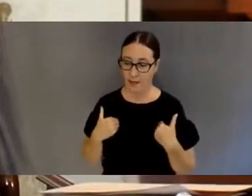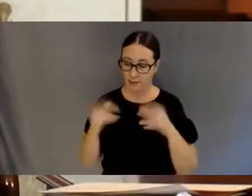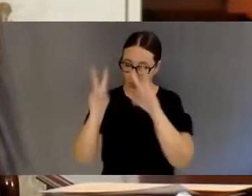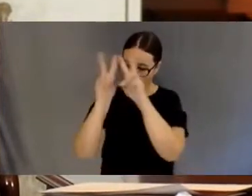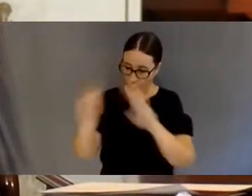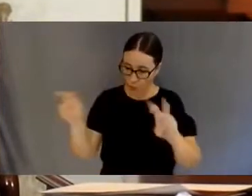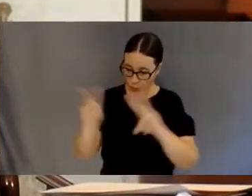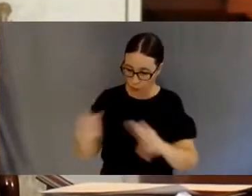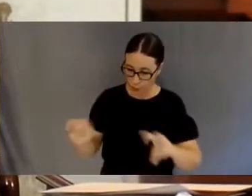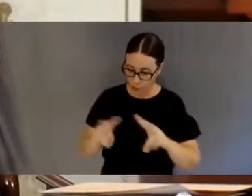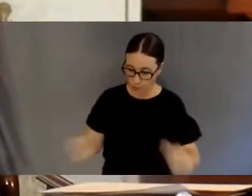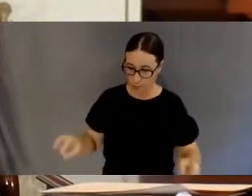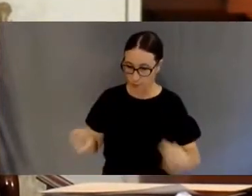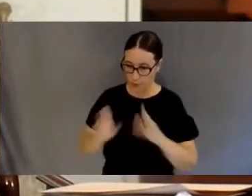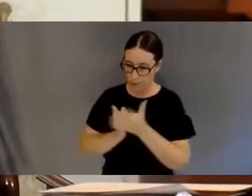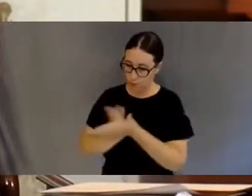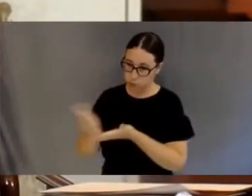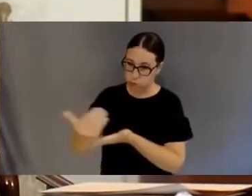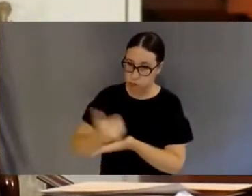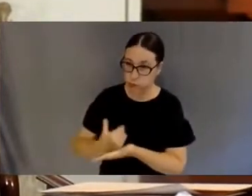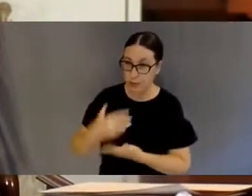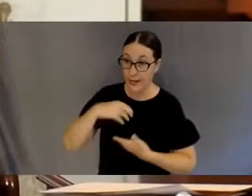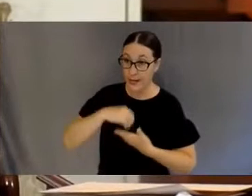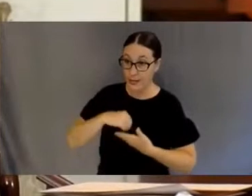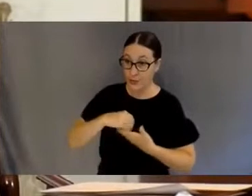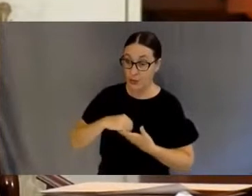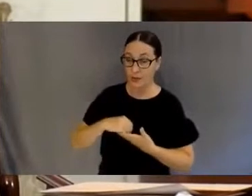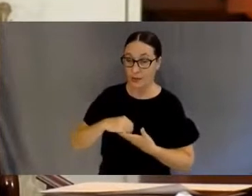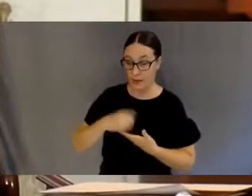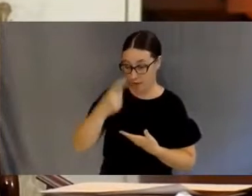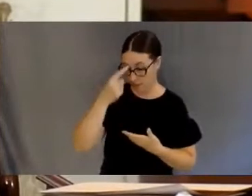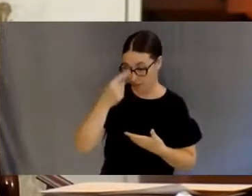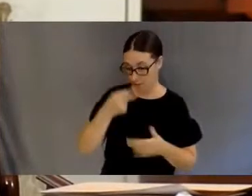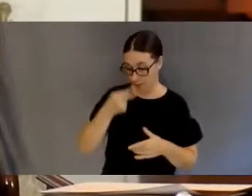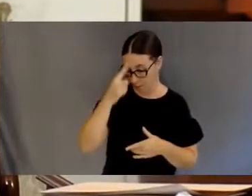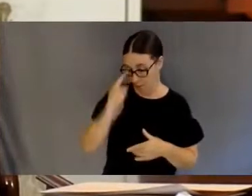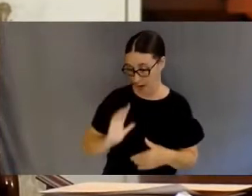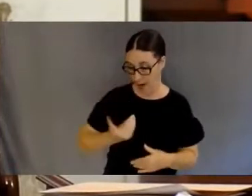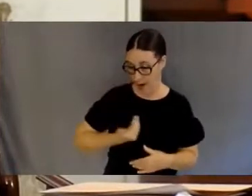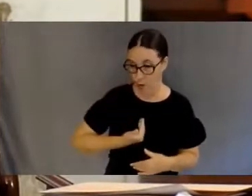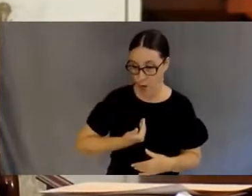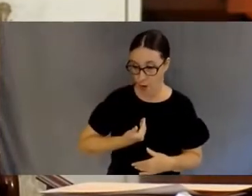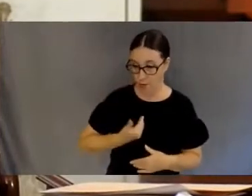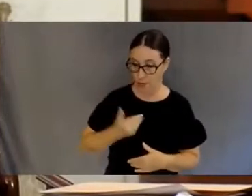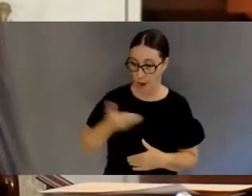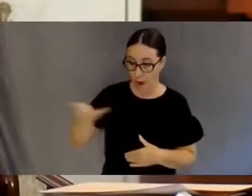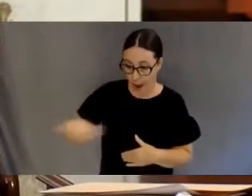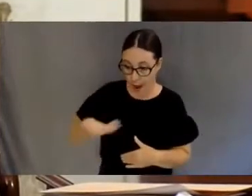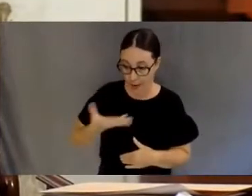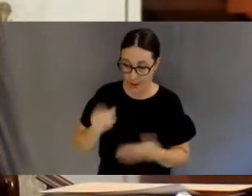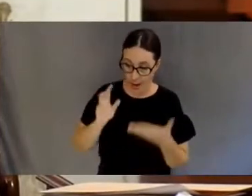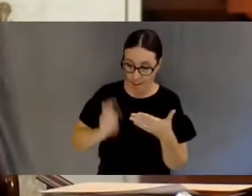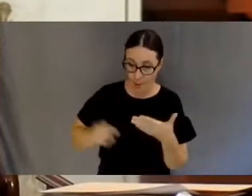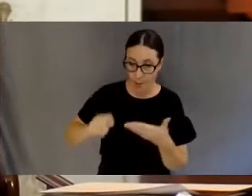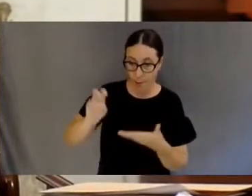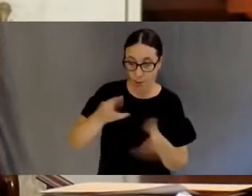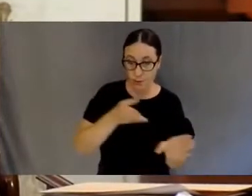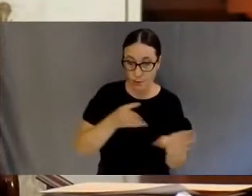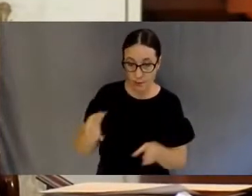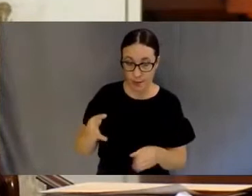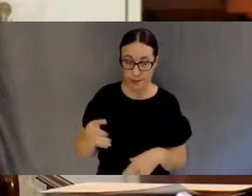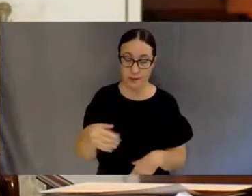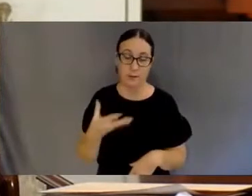we do, both internally in terms of our own hiring and promotion plans,